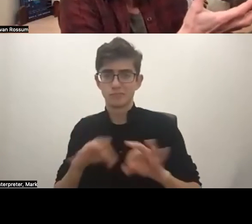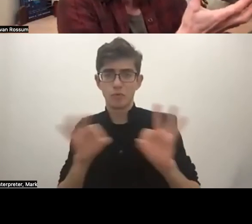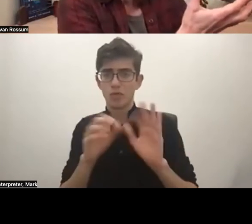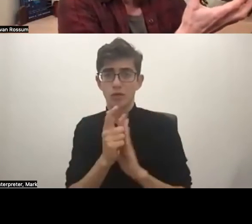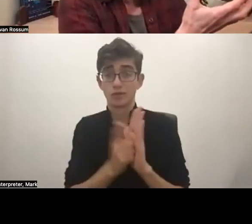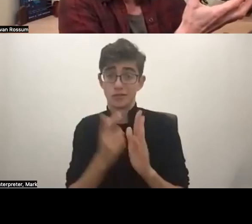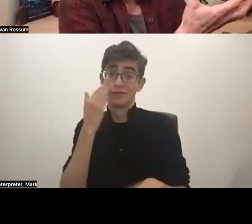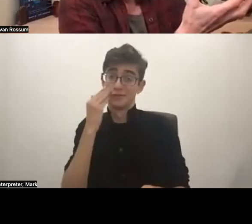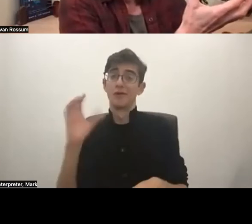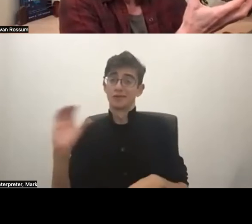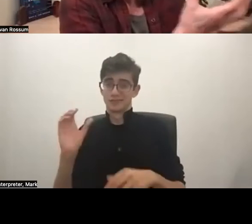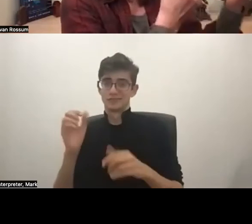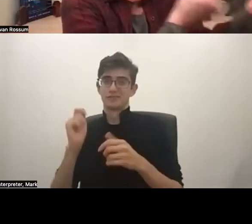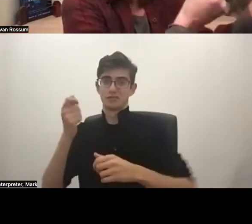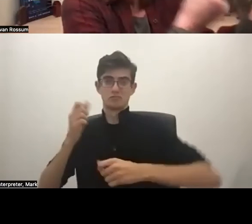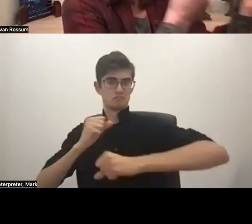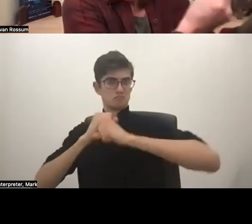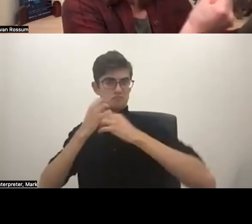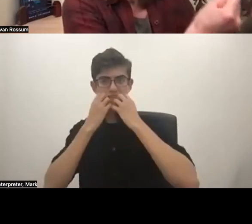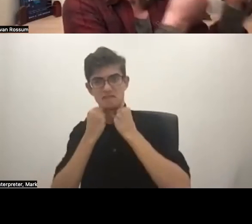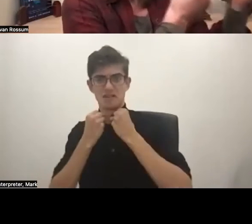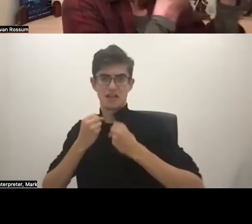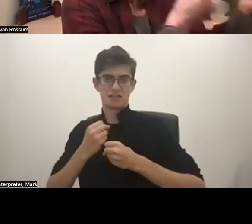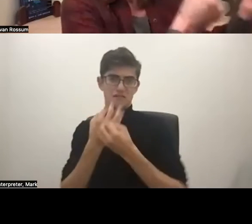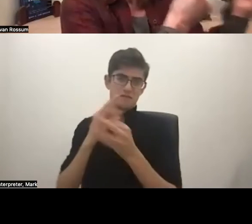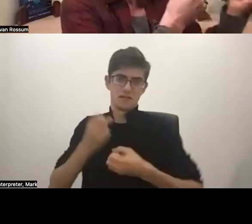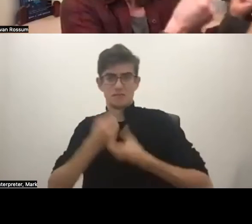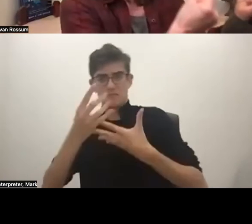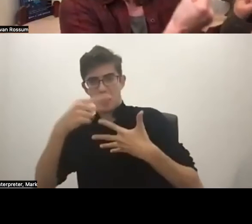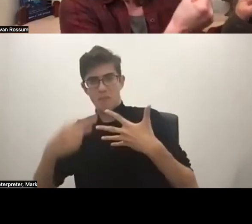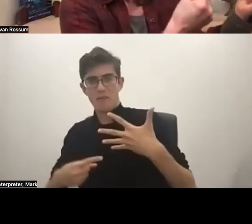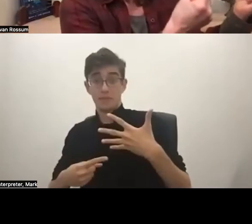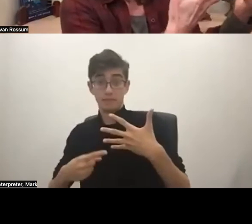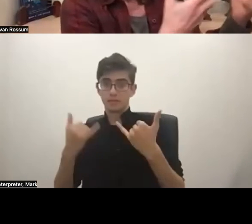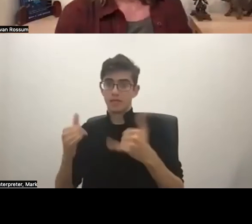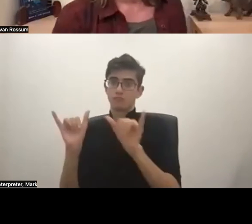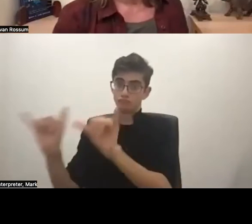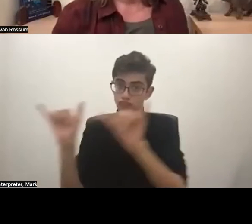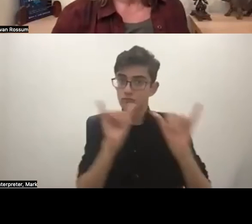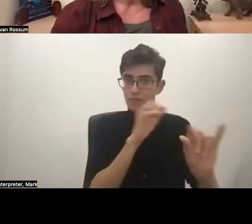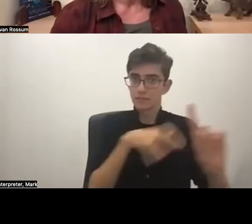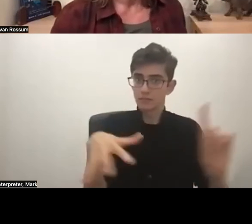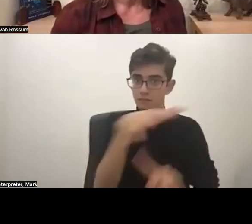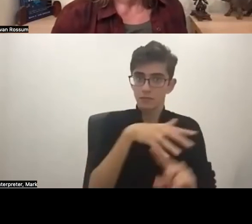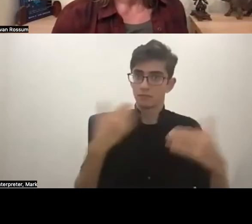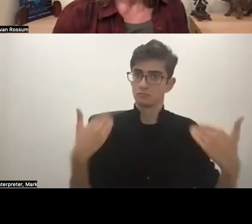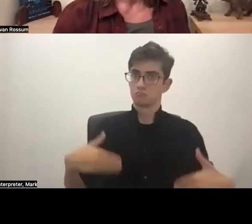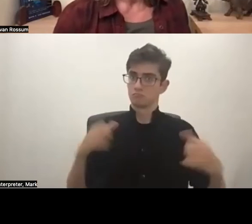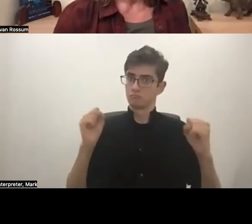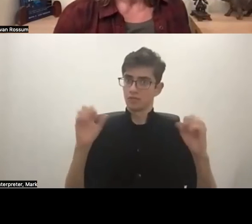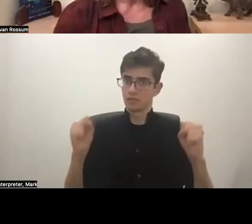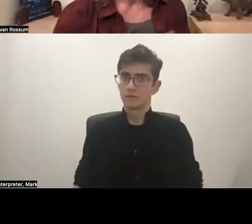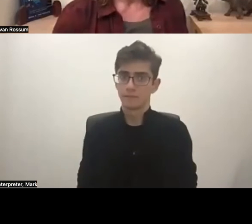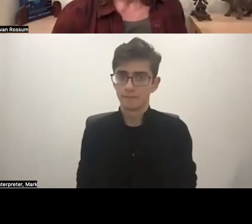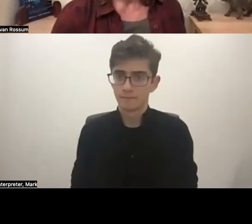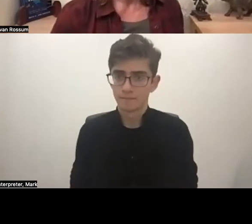those other fundamental rights are protected. That same power now comes to bear for the environment. I was just going